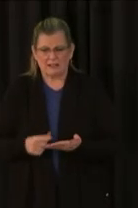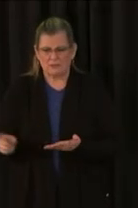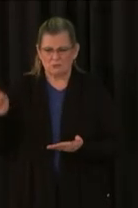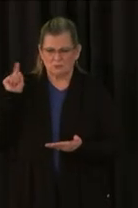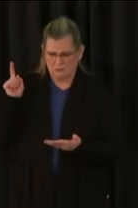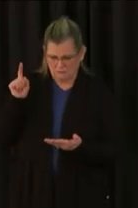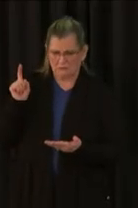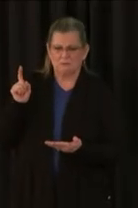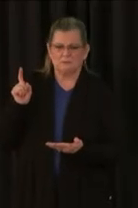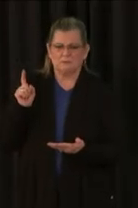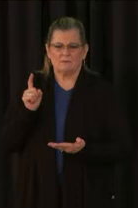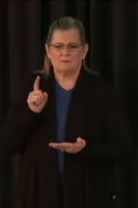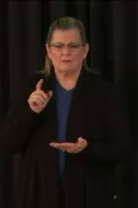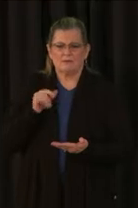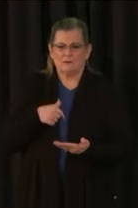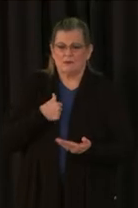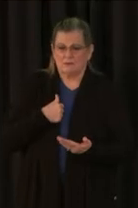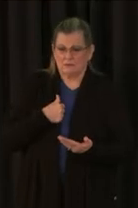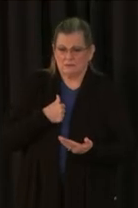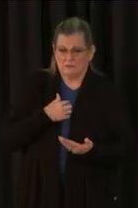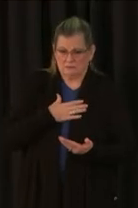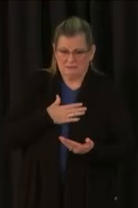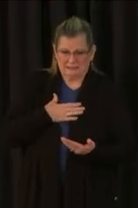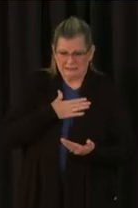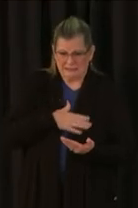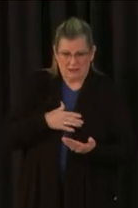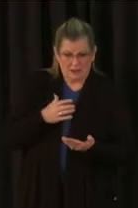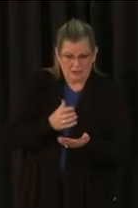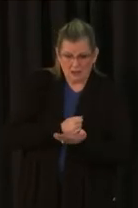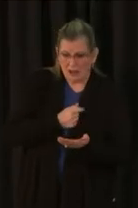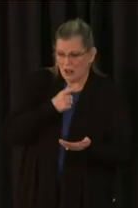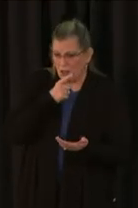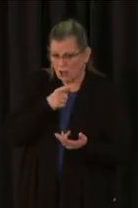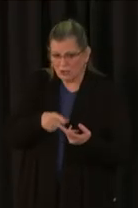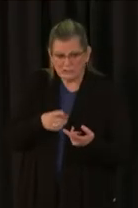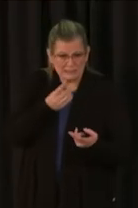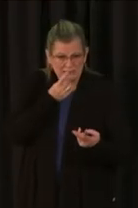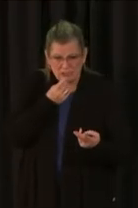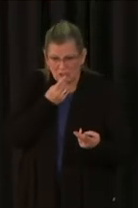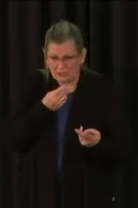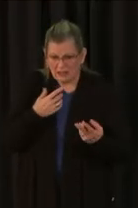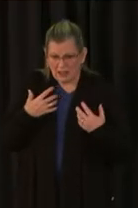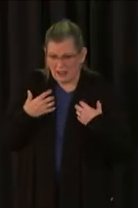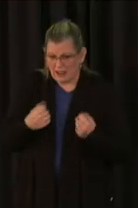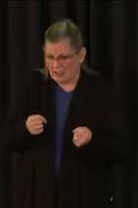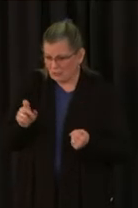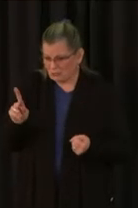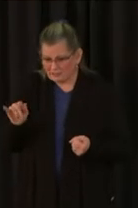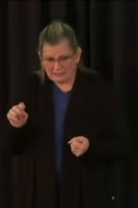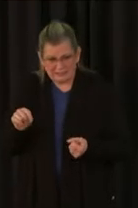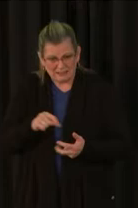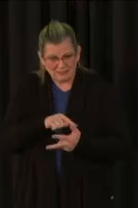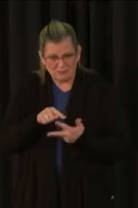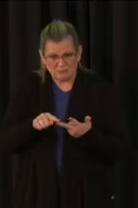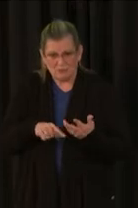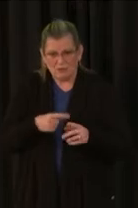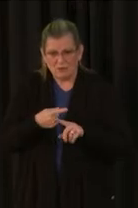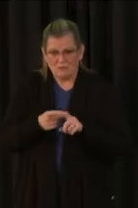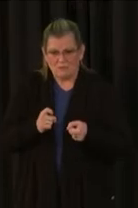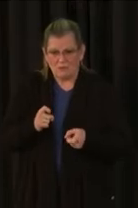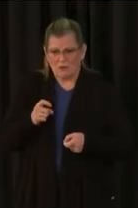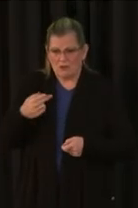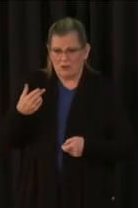week. So go and grab your lunch and dinner and the health kit from Hook and Hall. I'd just like